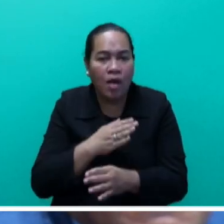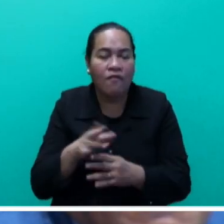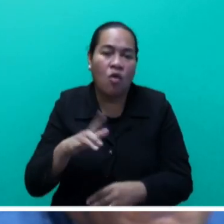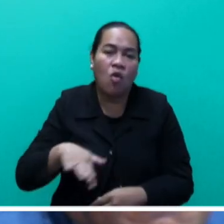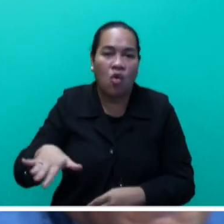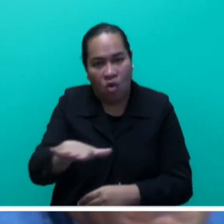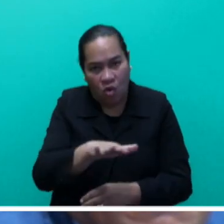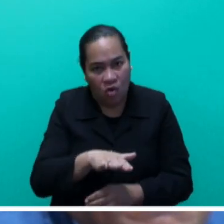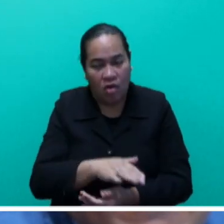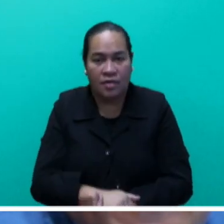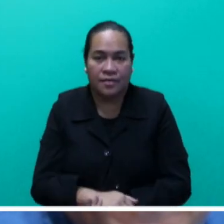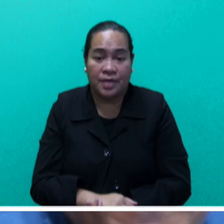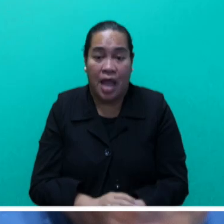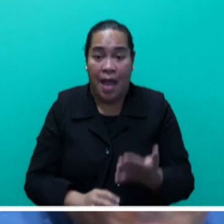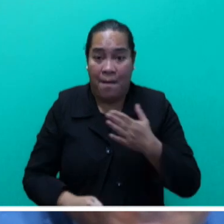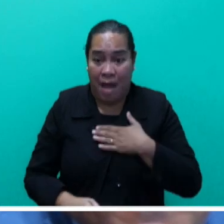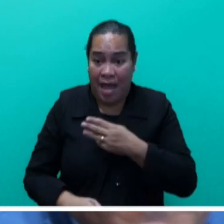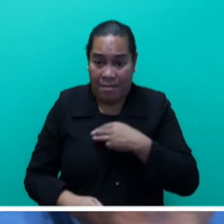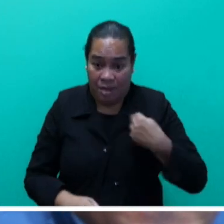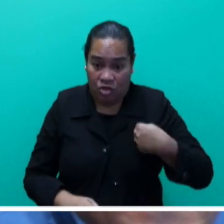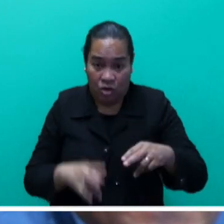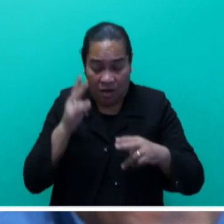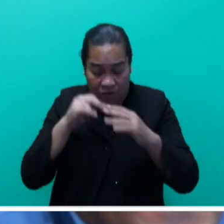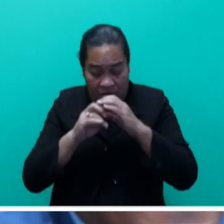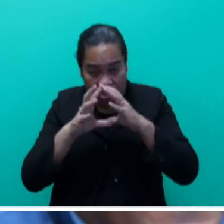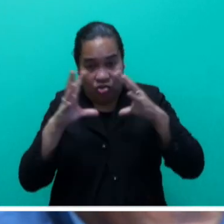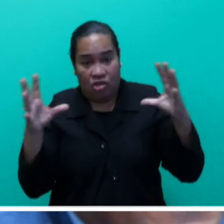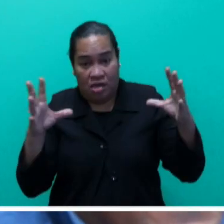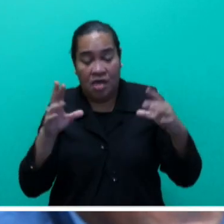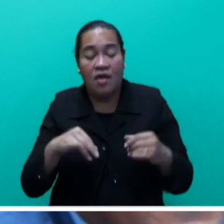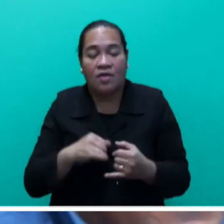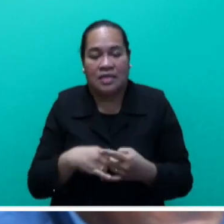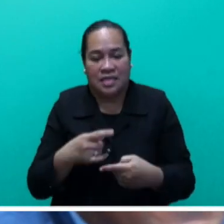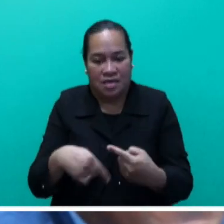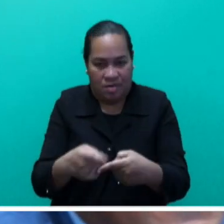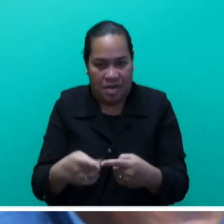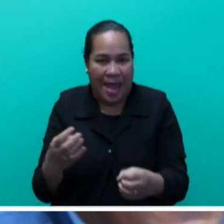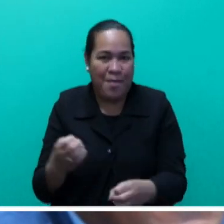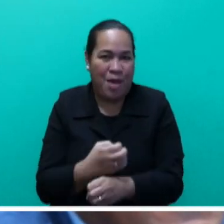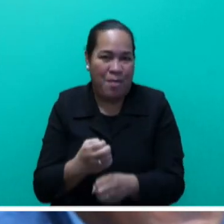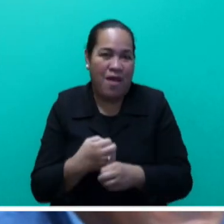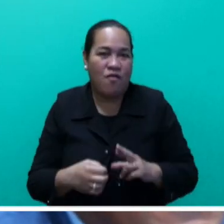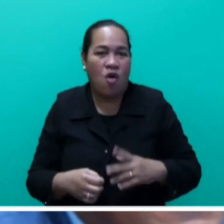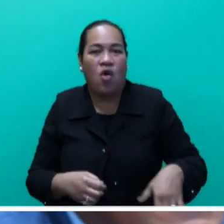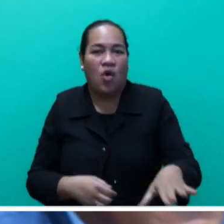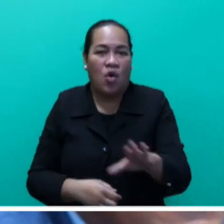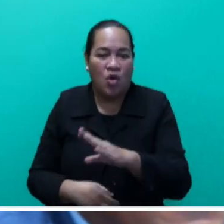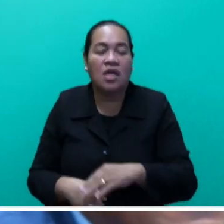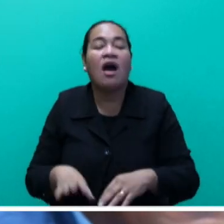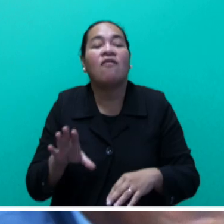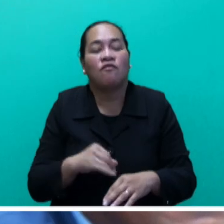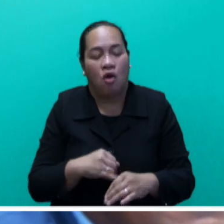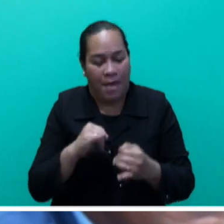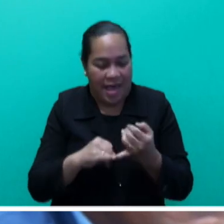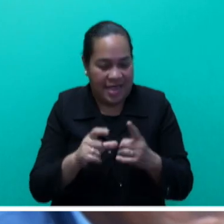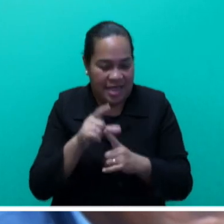Mr. Speaker, sir, my ministry's vision of decent work and sustainable employment for all derives from SDG 8